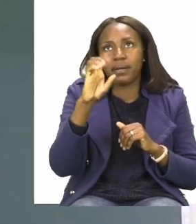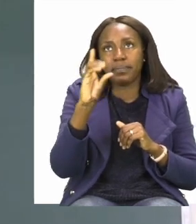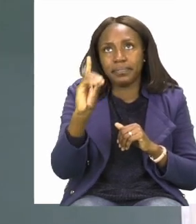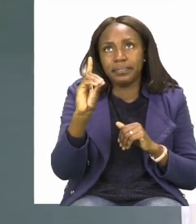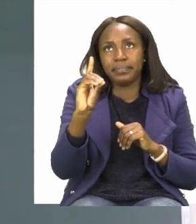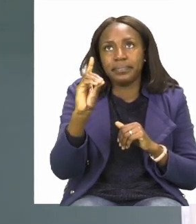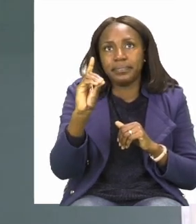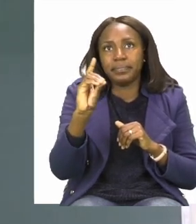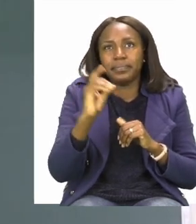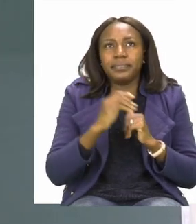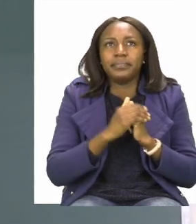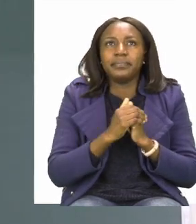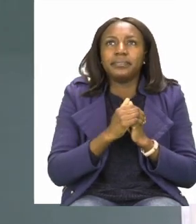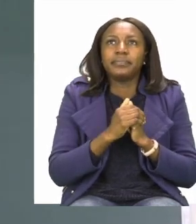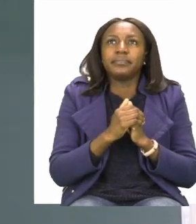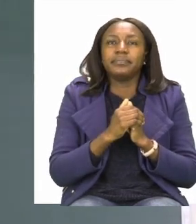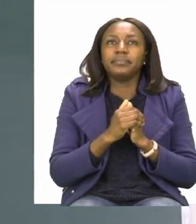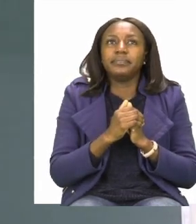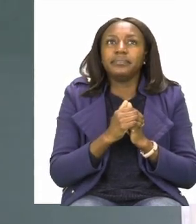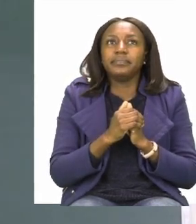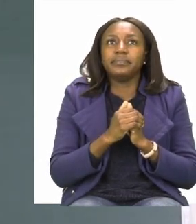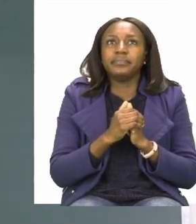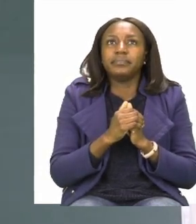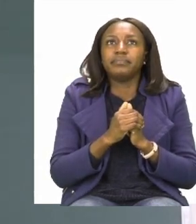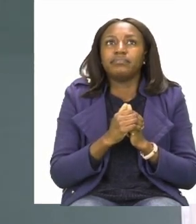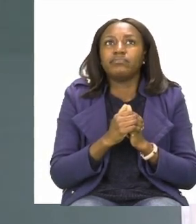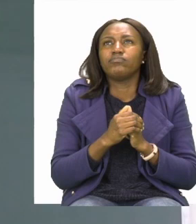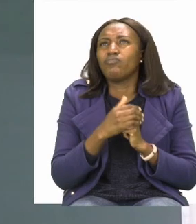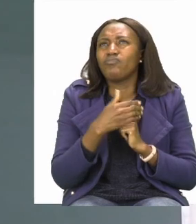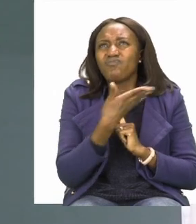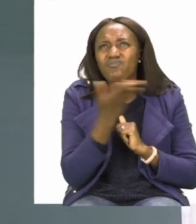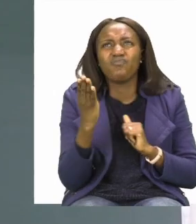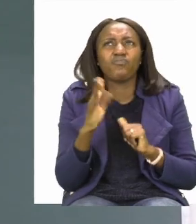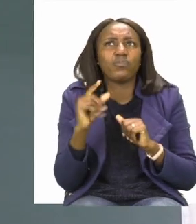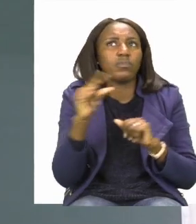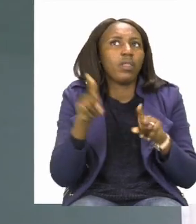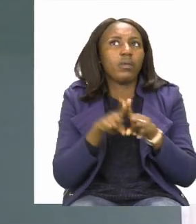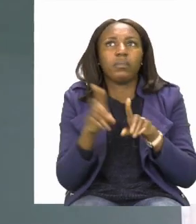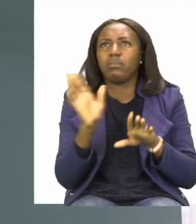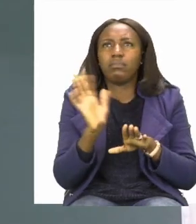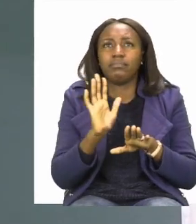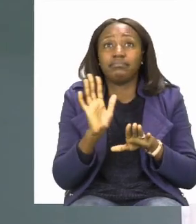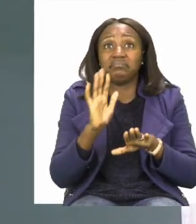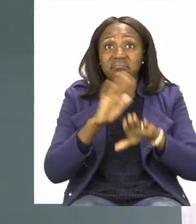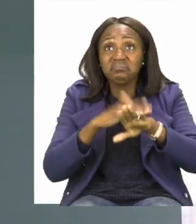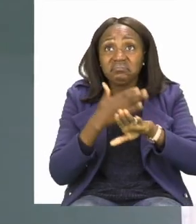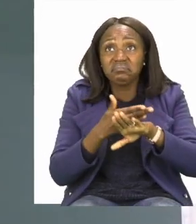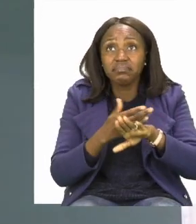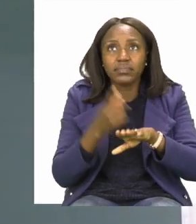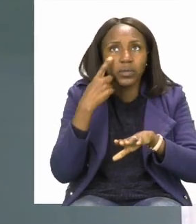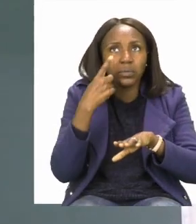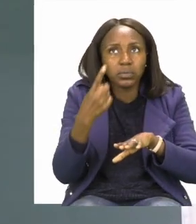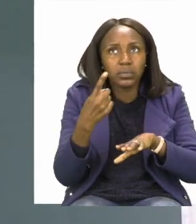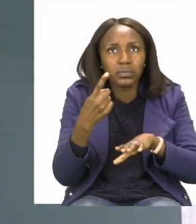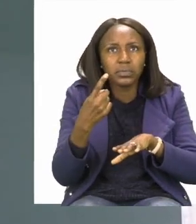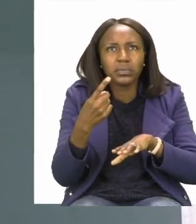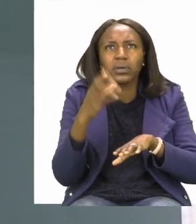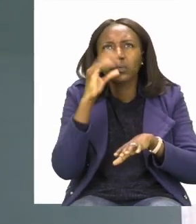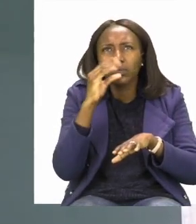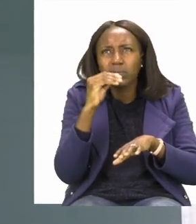tense. Now, like I said before, it's not the same for all the words. We have the words watched,